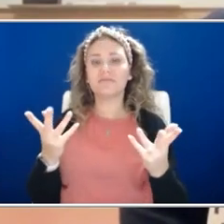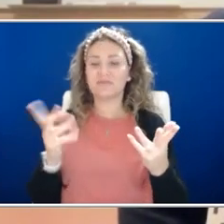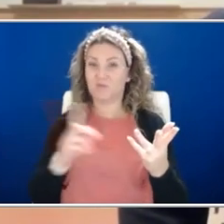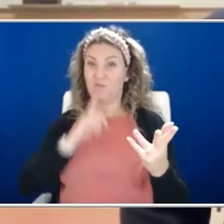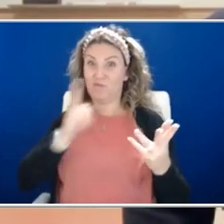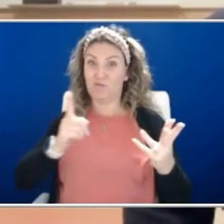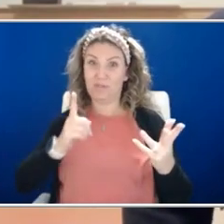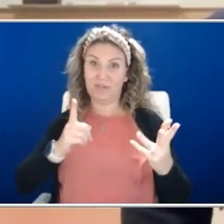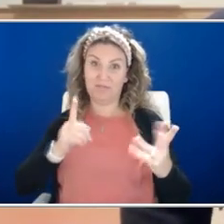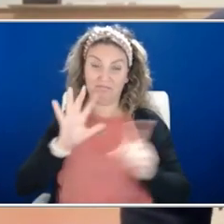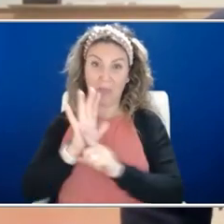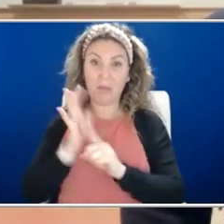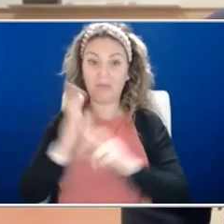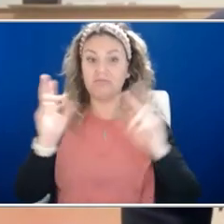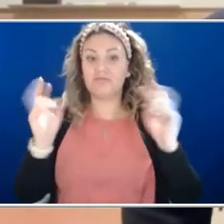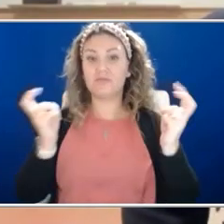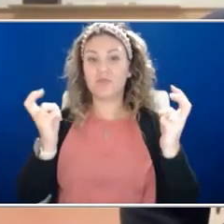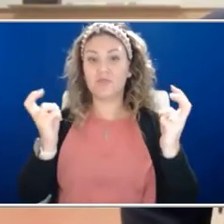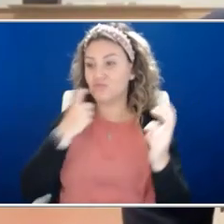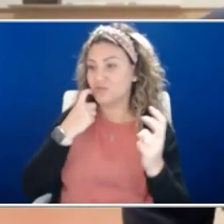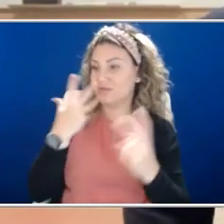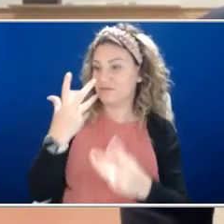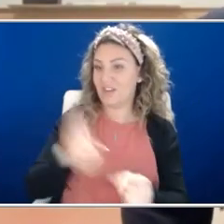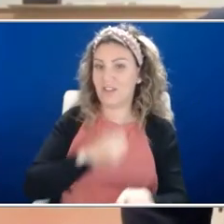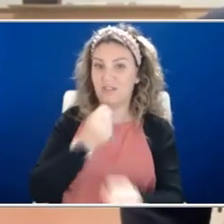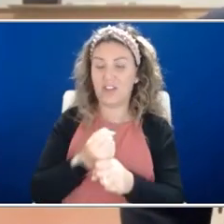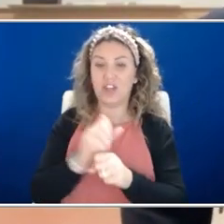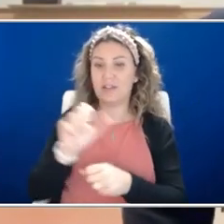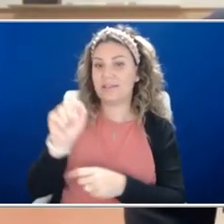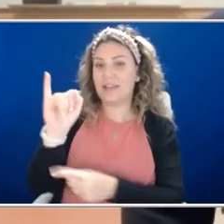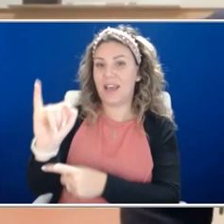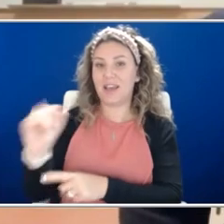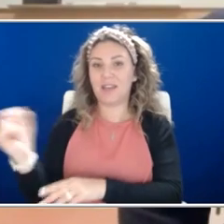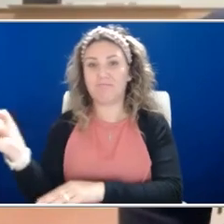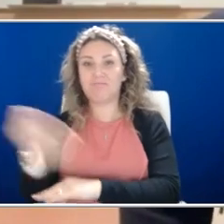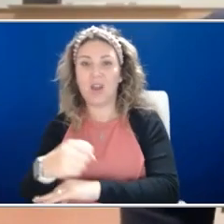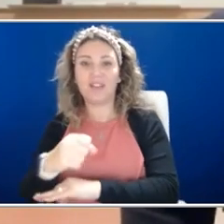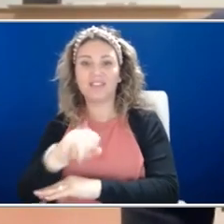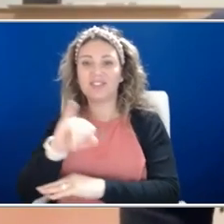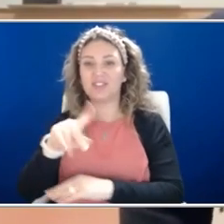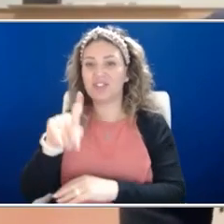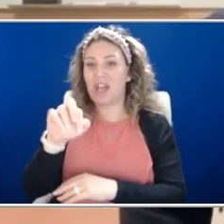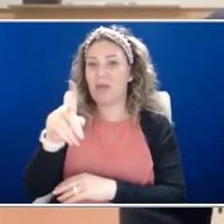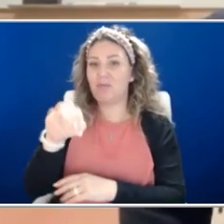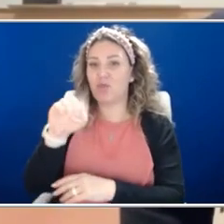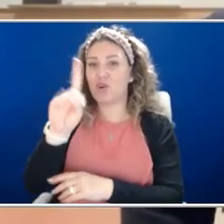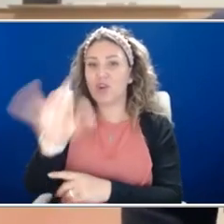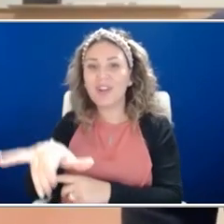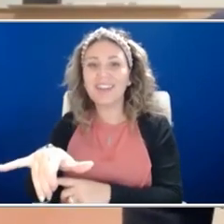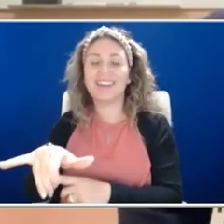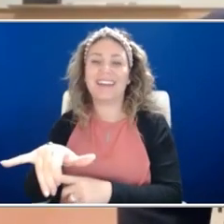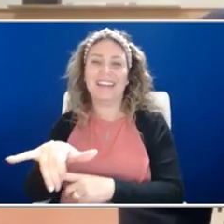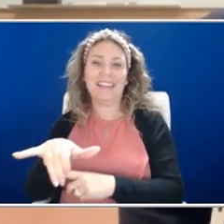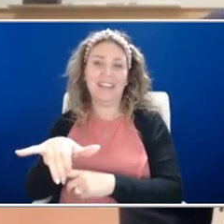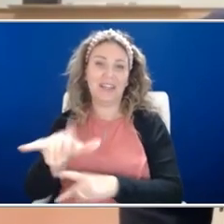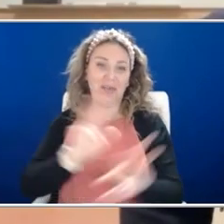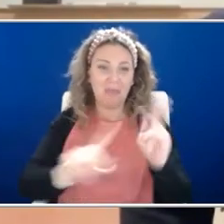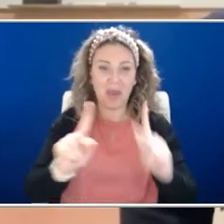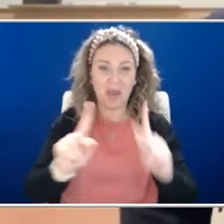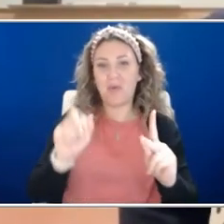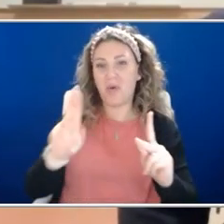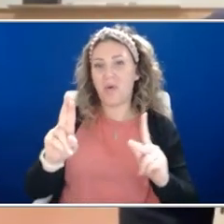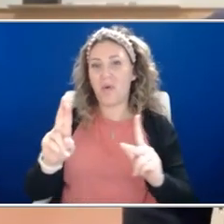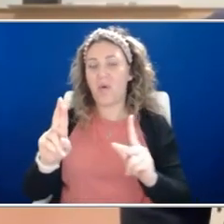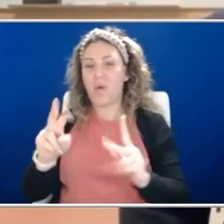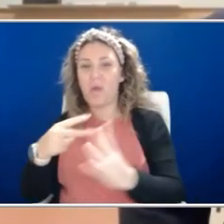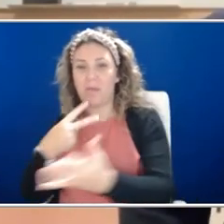last 5 years is, you know, AI beating Jeopardy contestants or, you know, AI beating Masters in a game, what's